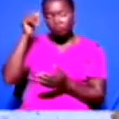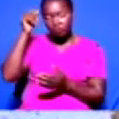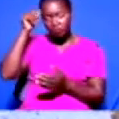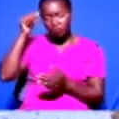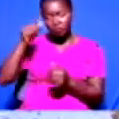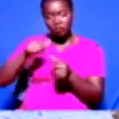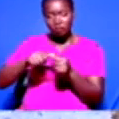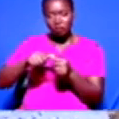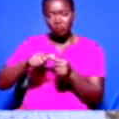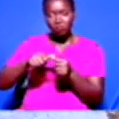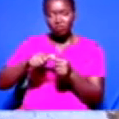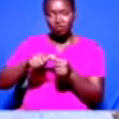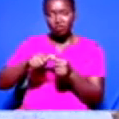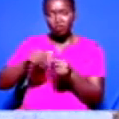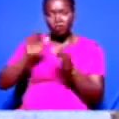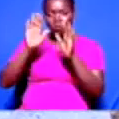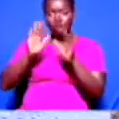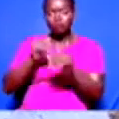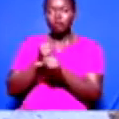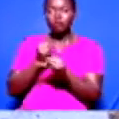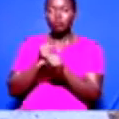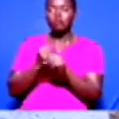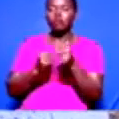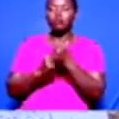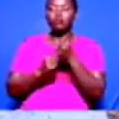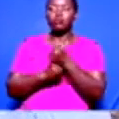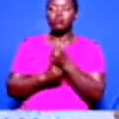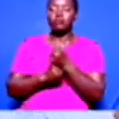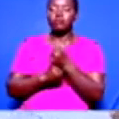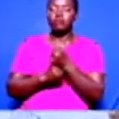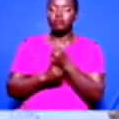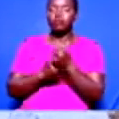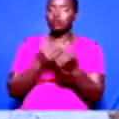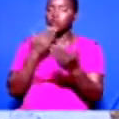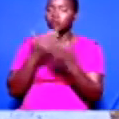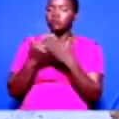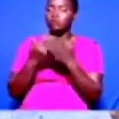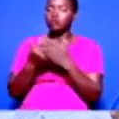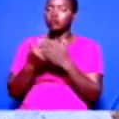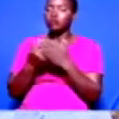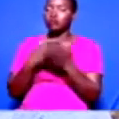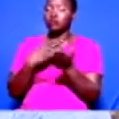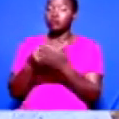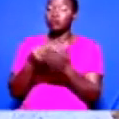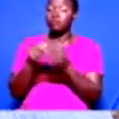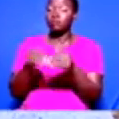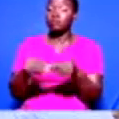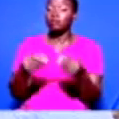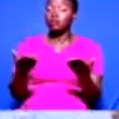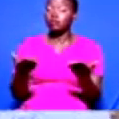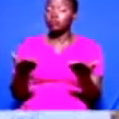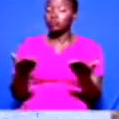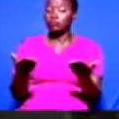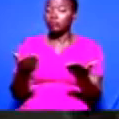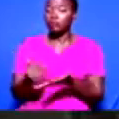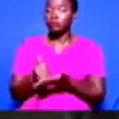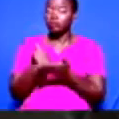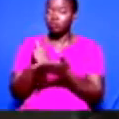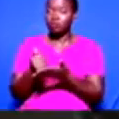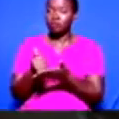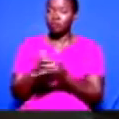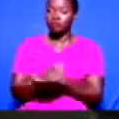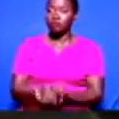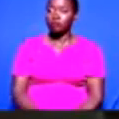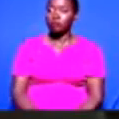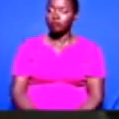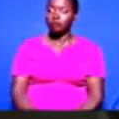and provides, can back up that acknowledgement, can actually give you money to help in a particular way.